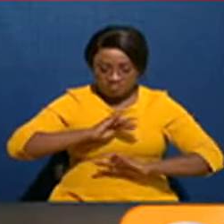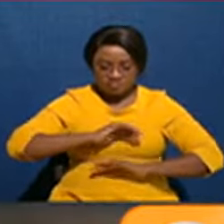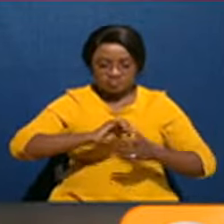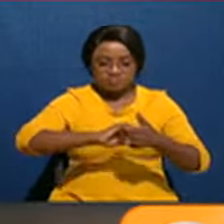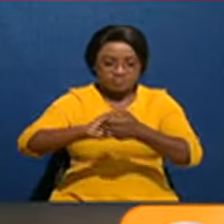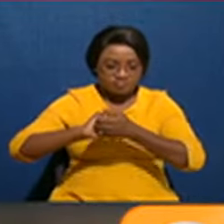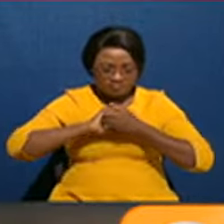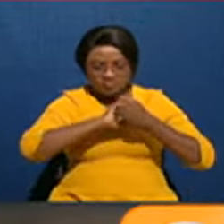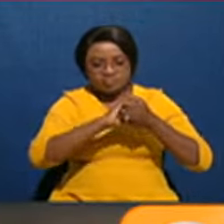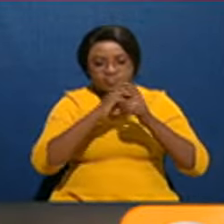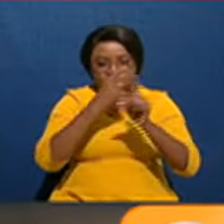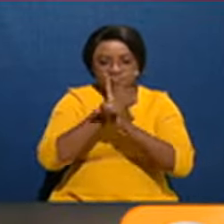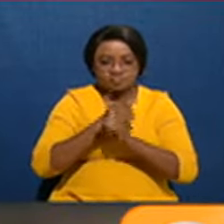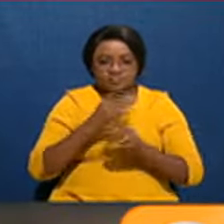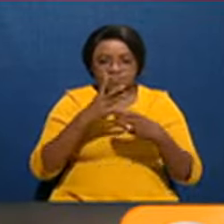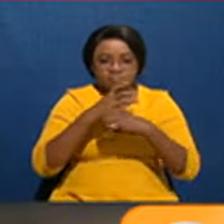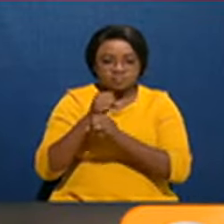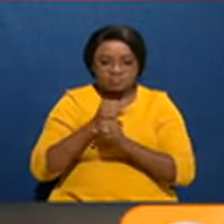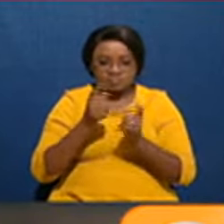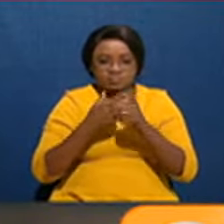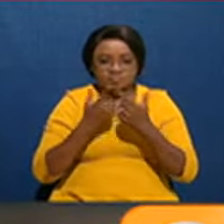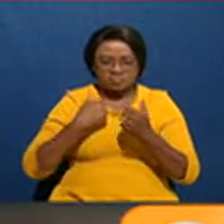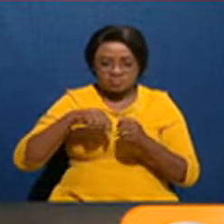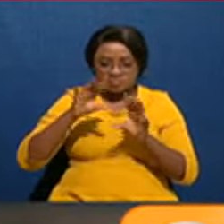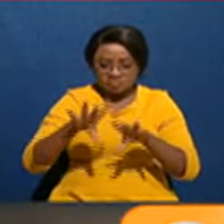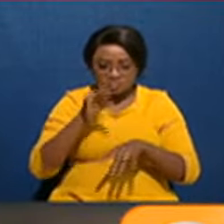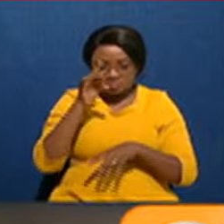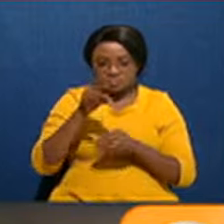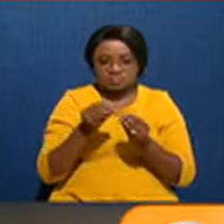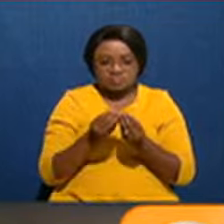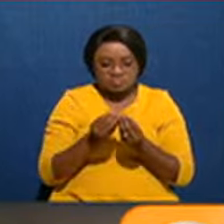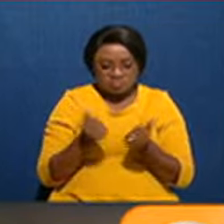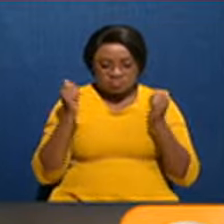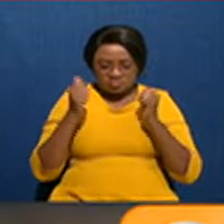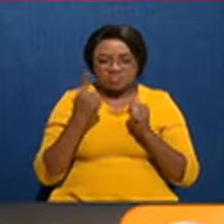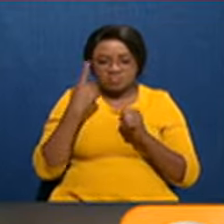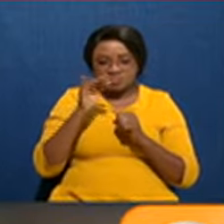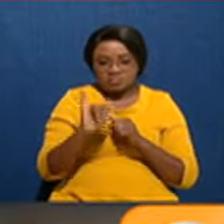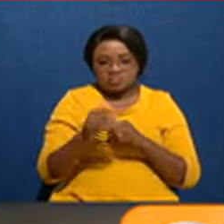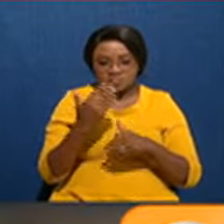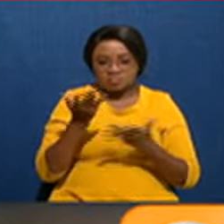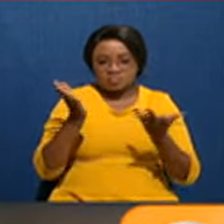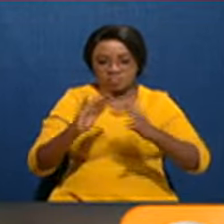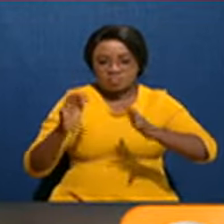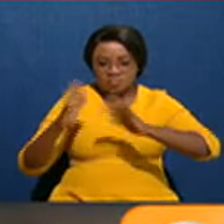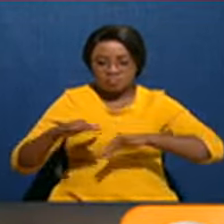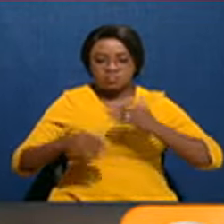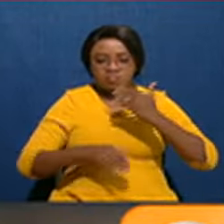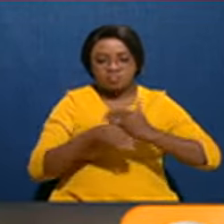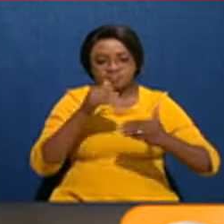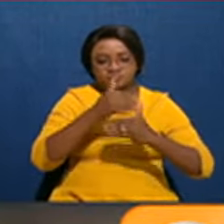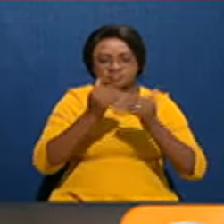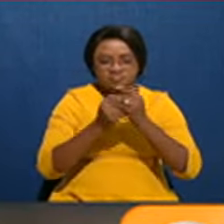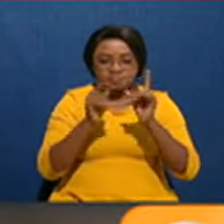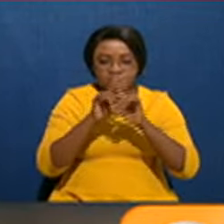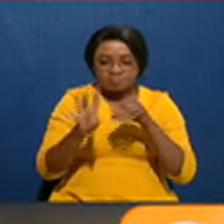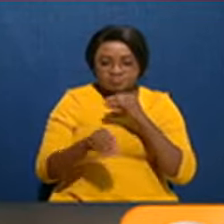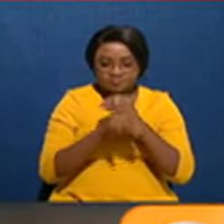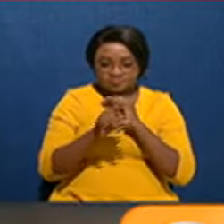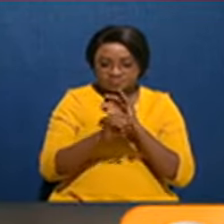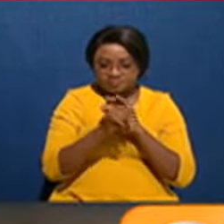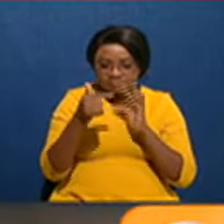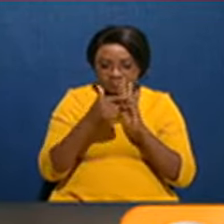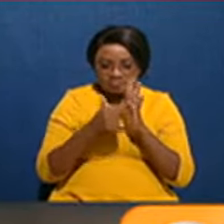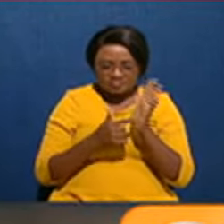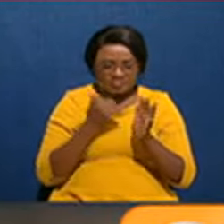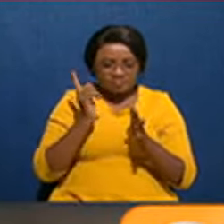various stakeholders so that we find a lasting solution to the matter of collapsing buildings. Right. In addition to capacity building of upcoming